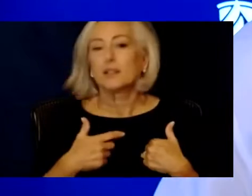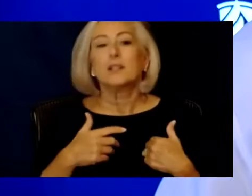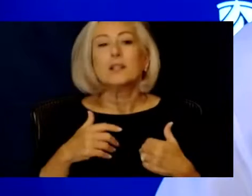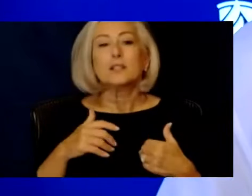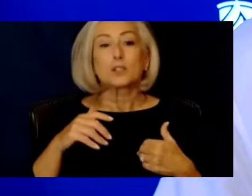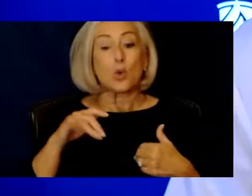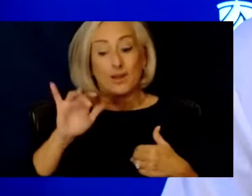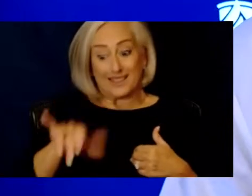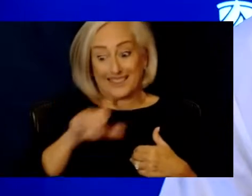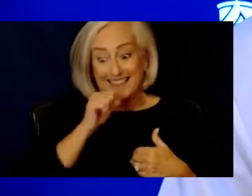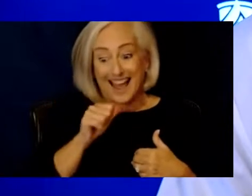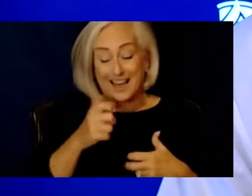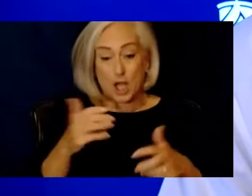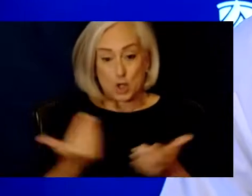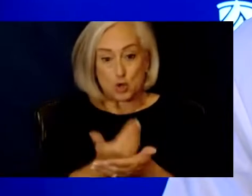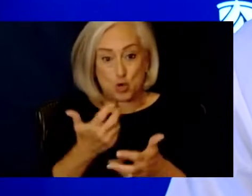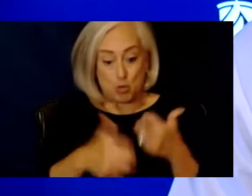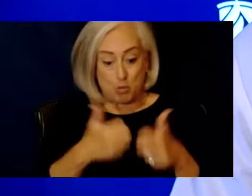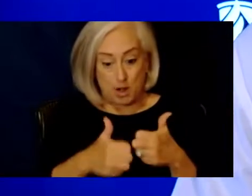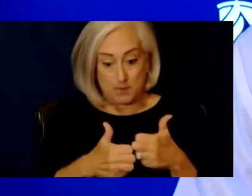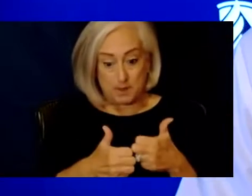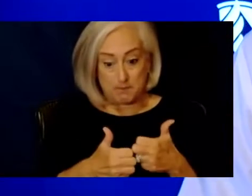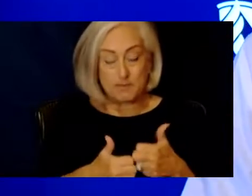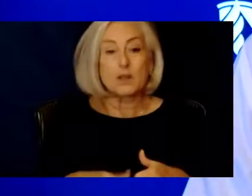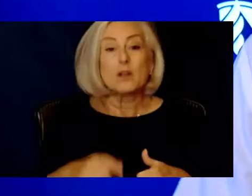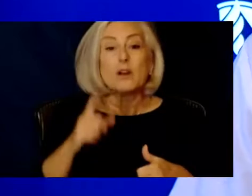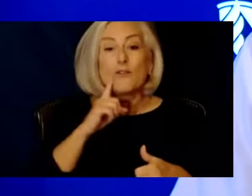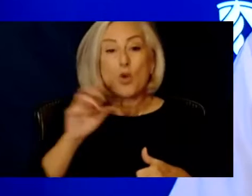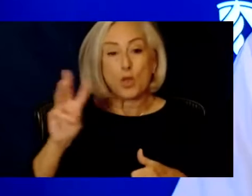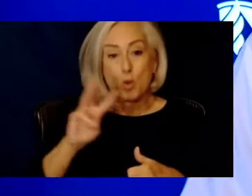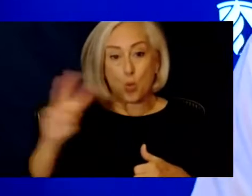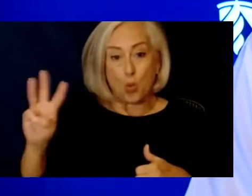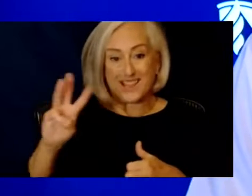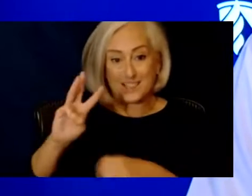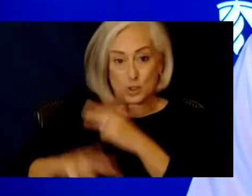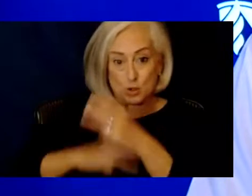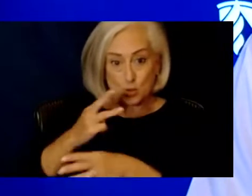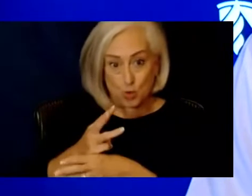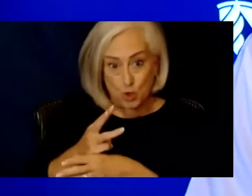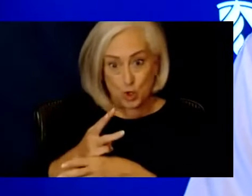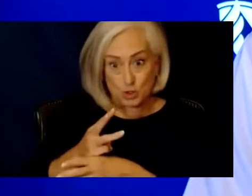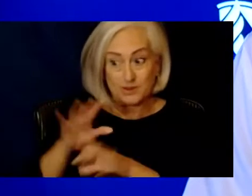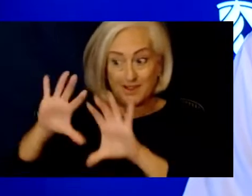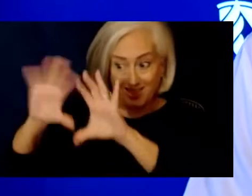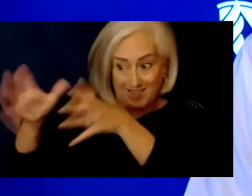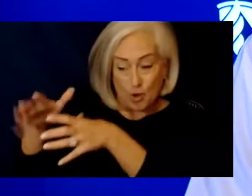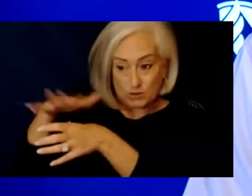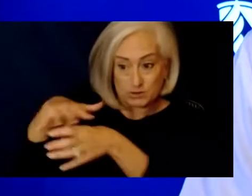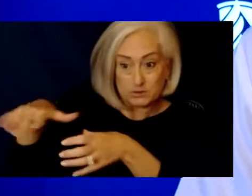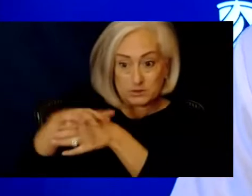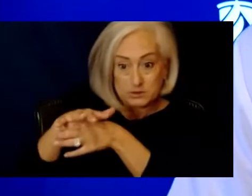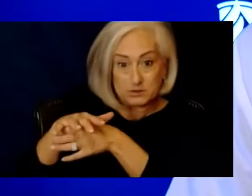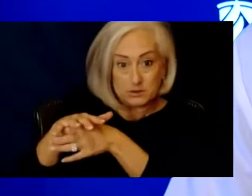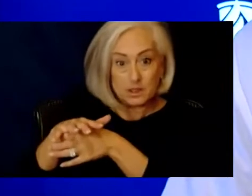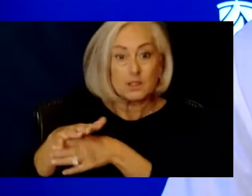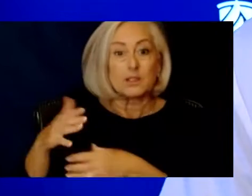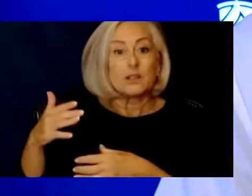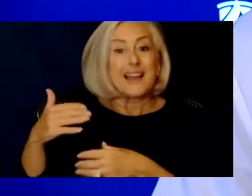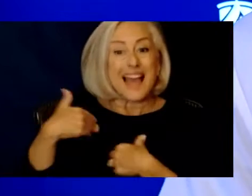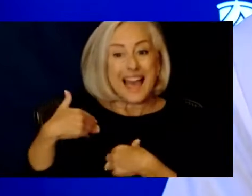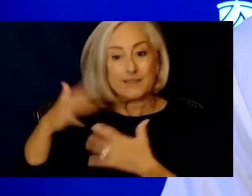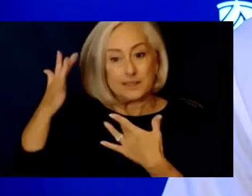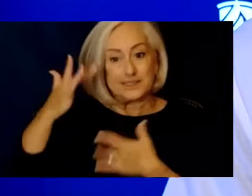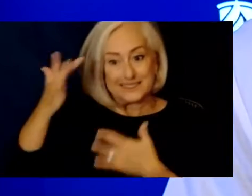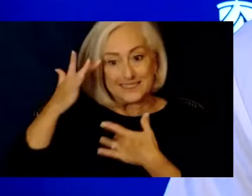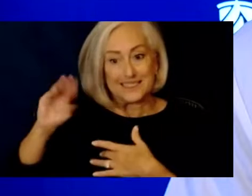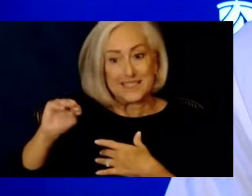new problem for Western populations because now Western countries have this. But we should note